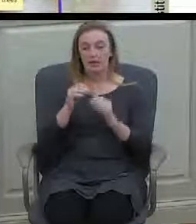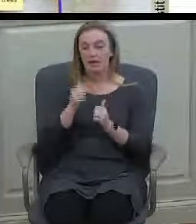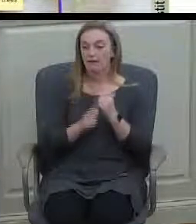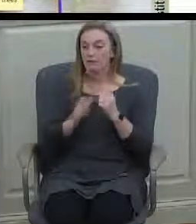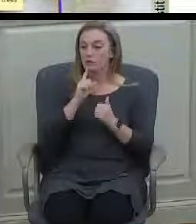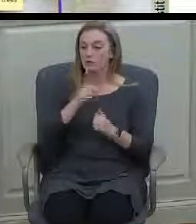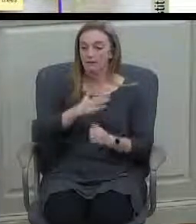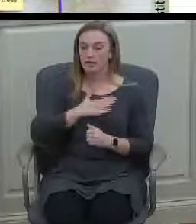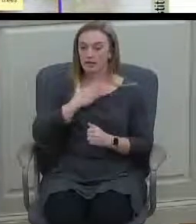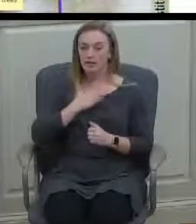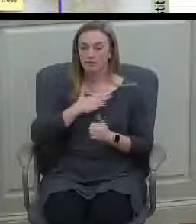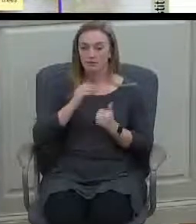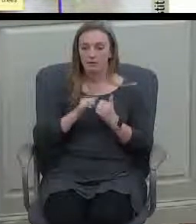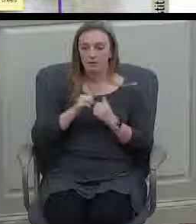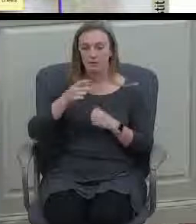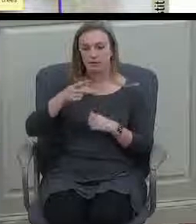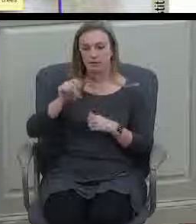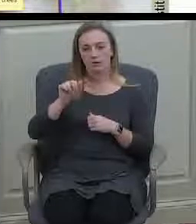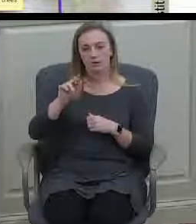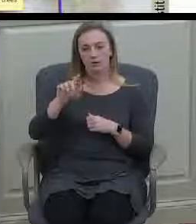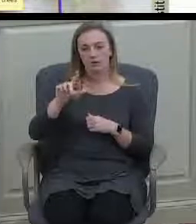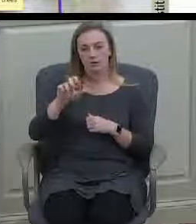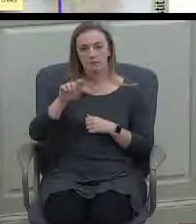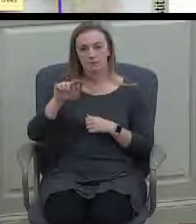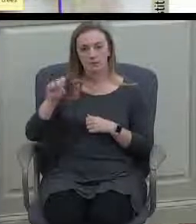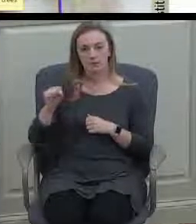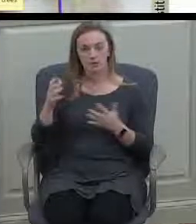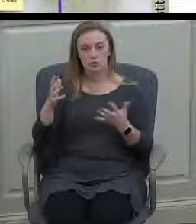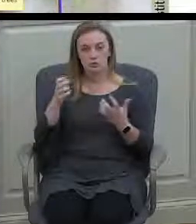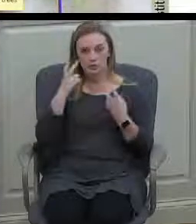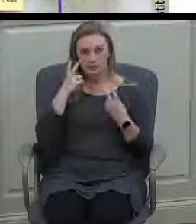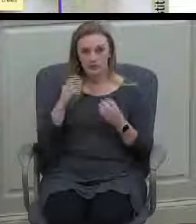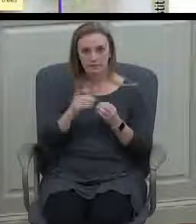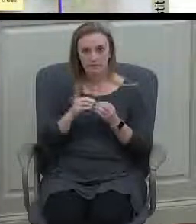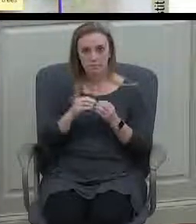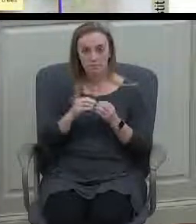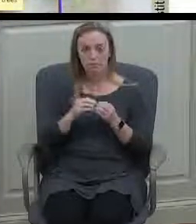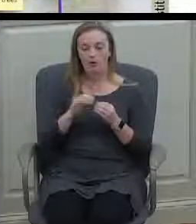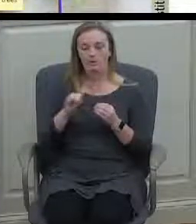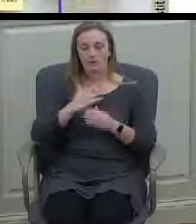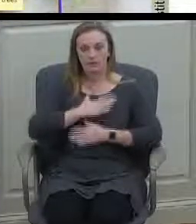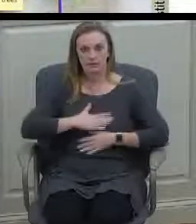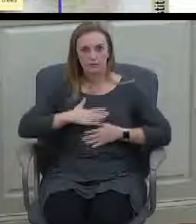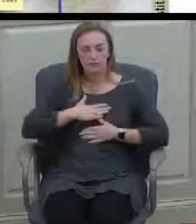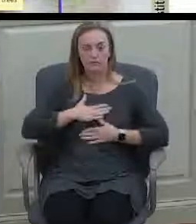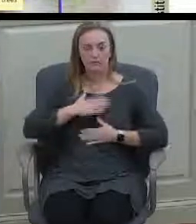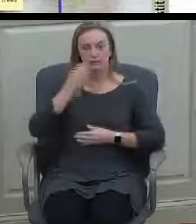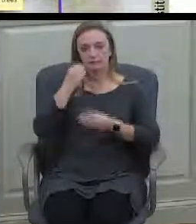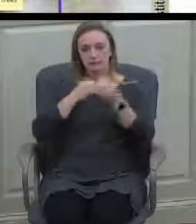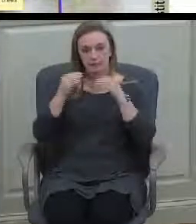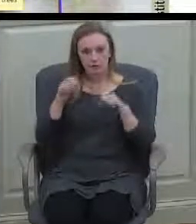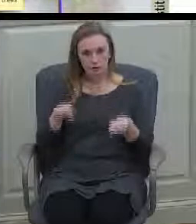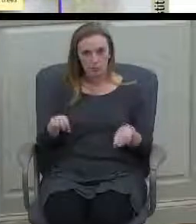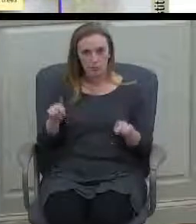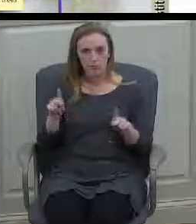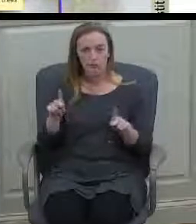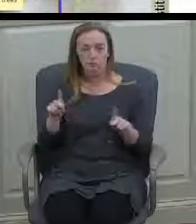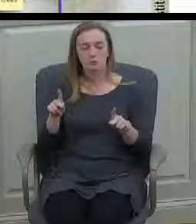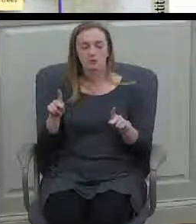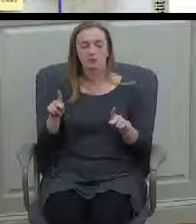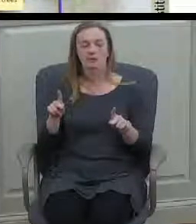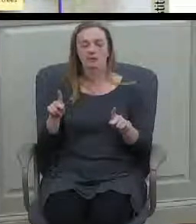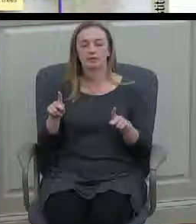with the parklets, and would love to see more of that entertainment and dining opportunities along the